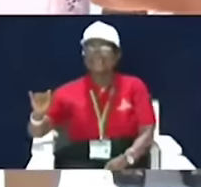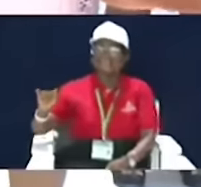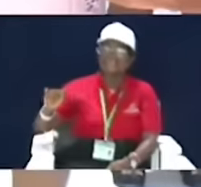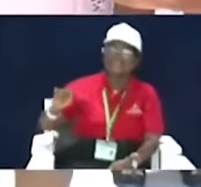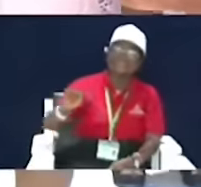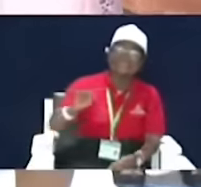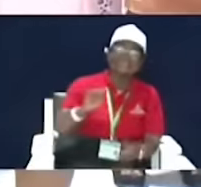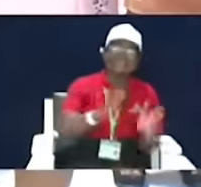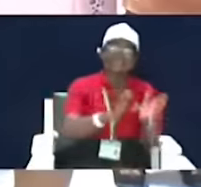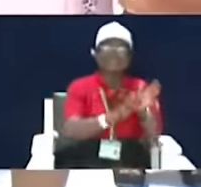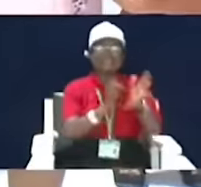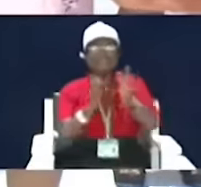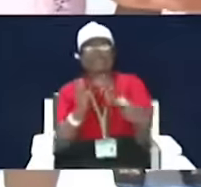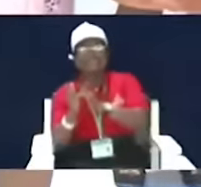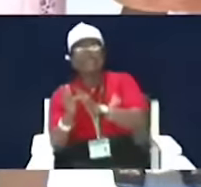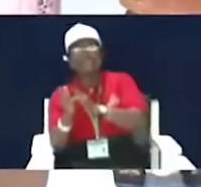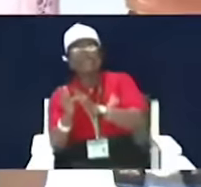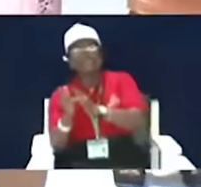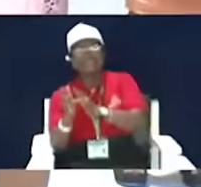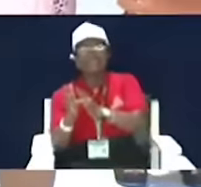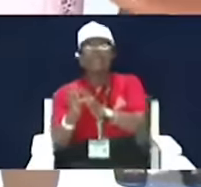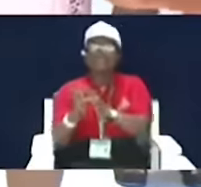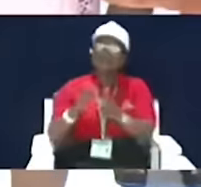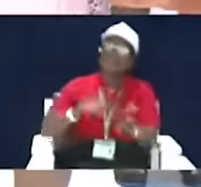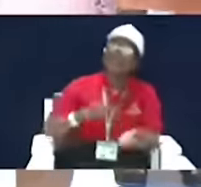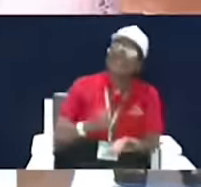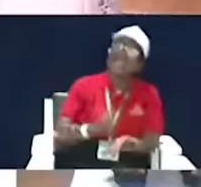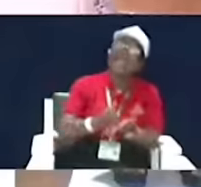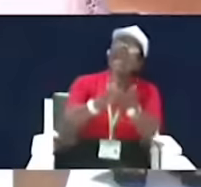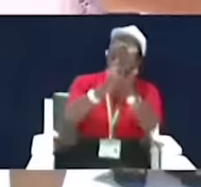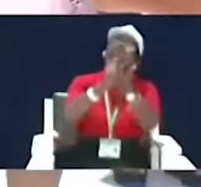everlasting, Jesus, my help,